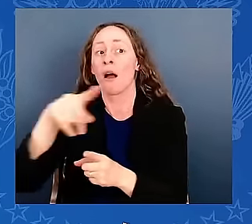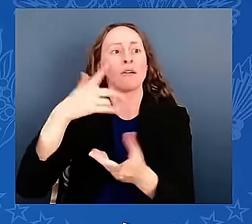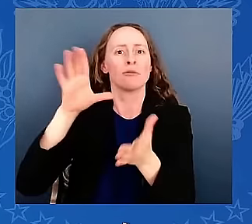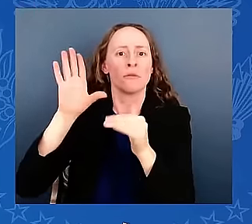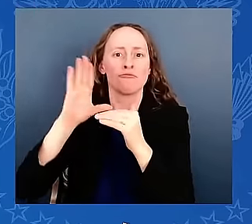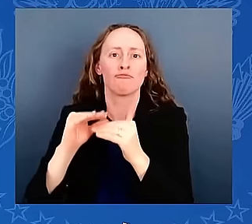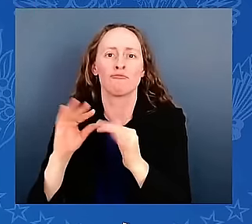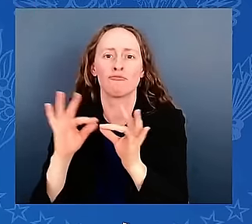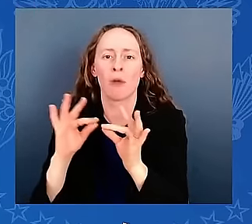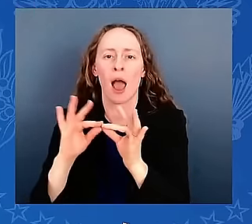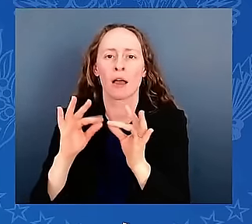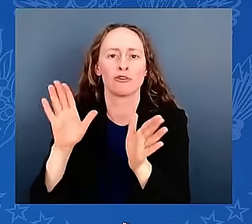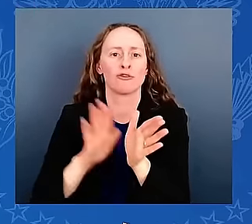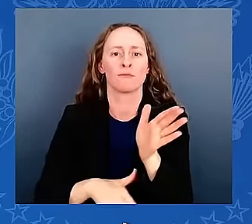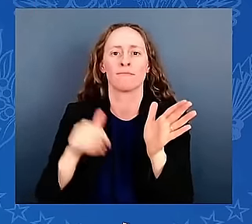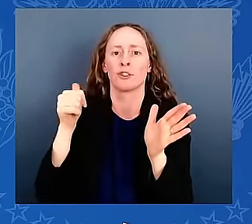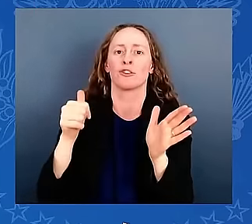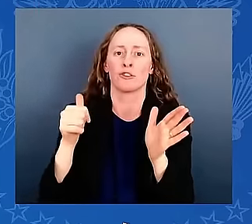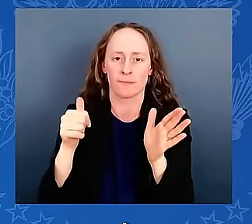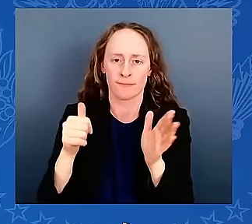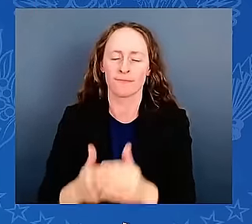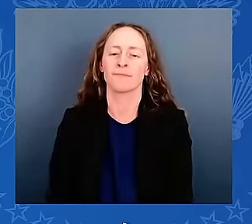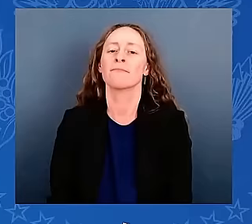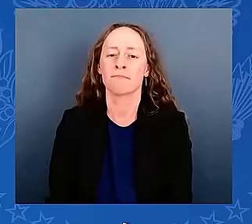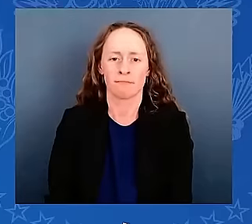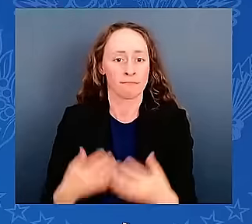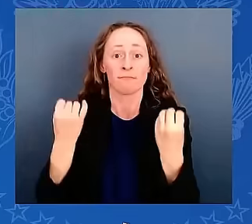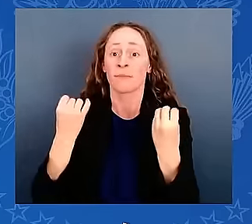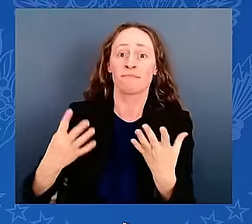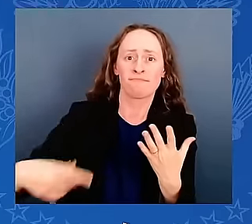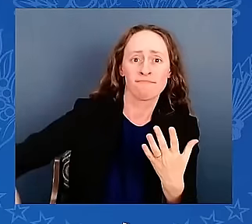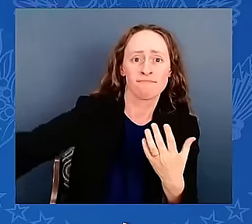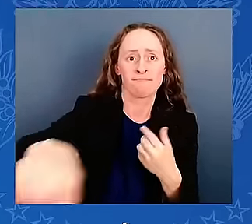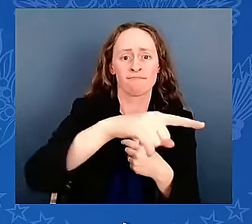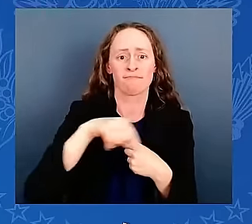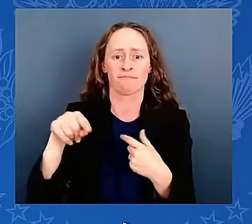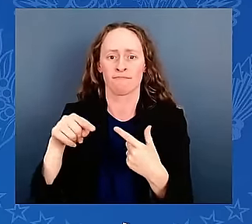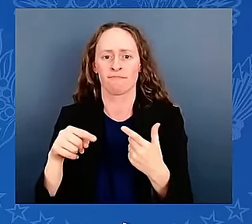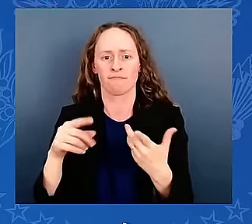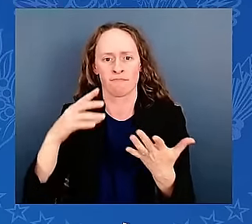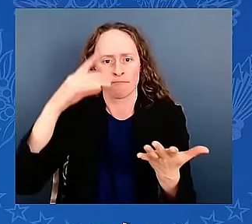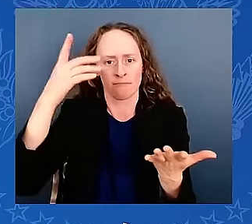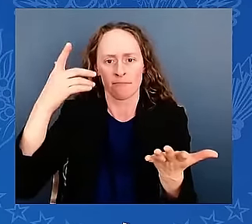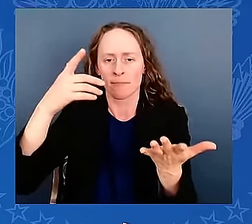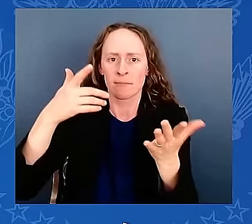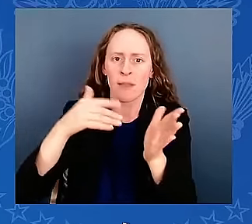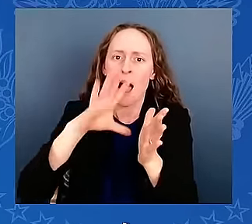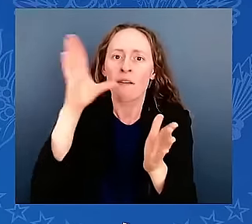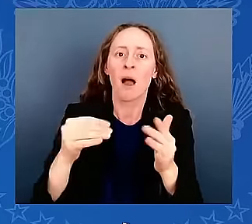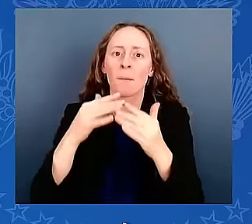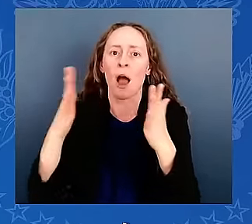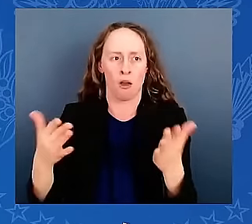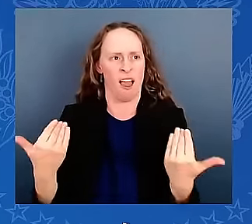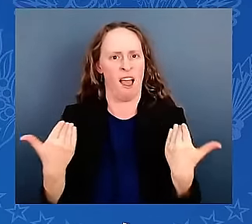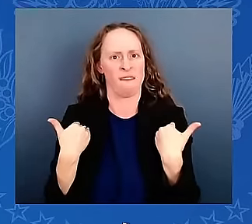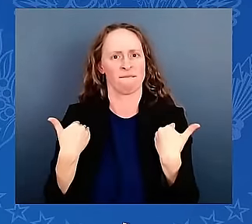African Americans have now have health care because of what we've done. We're putting